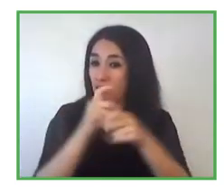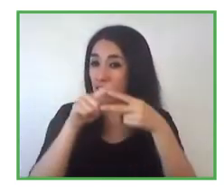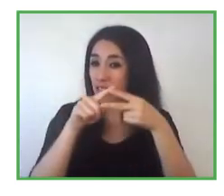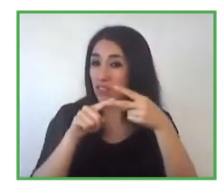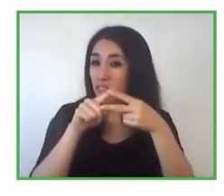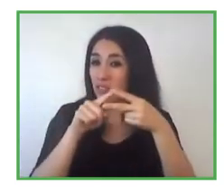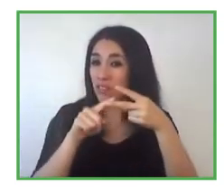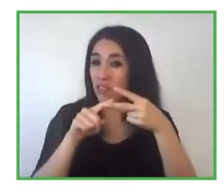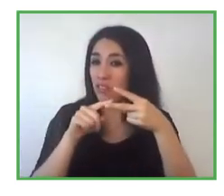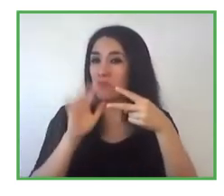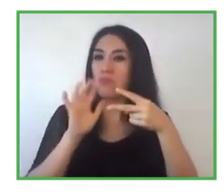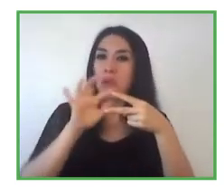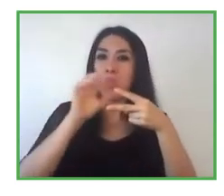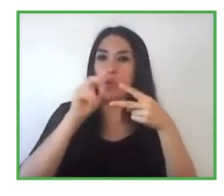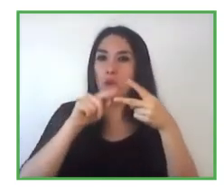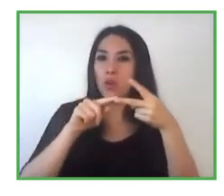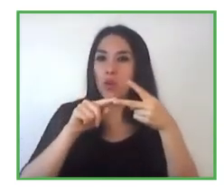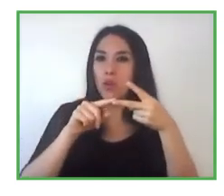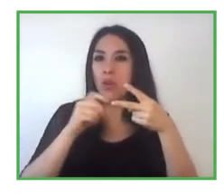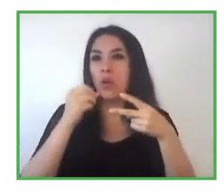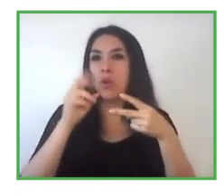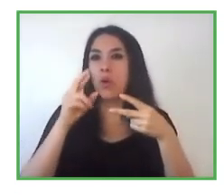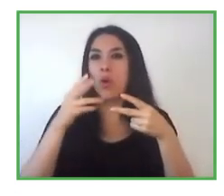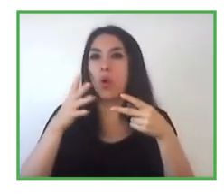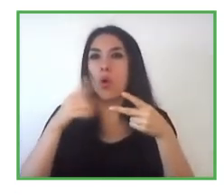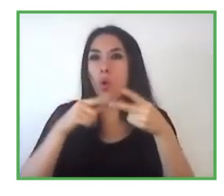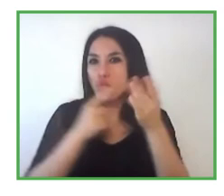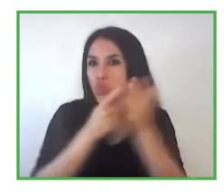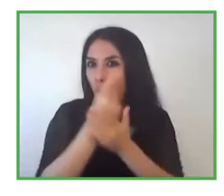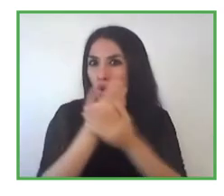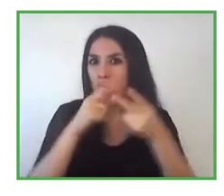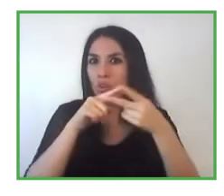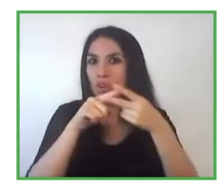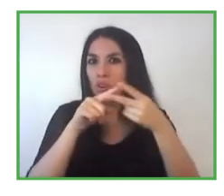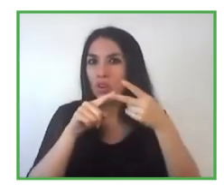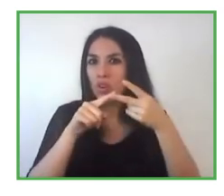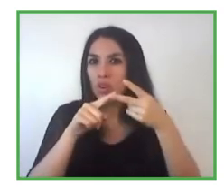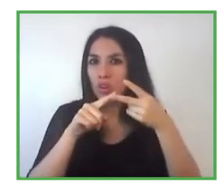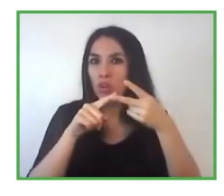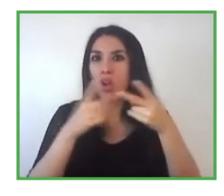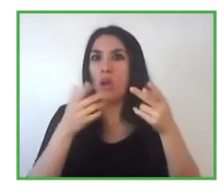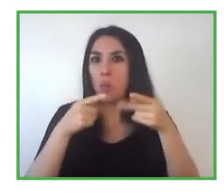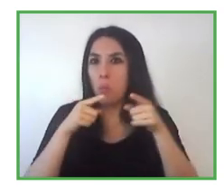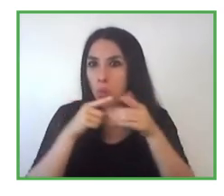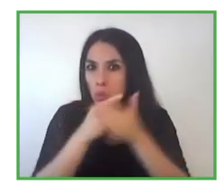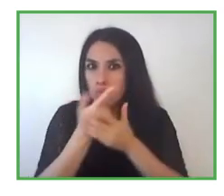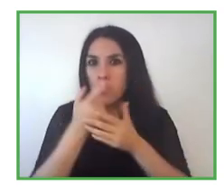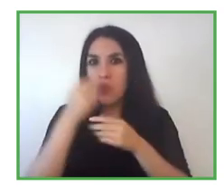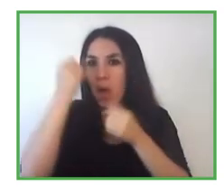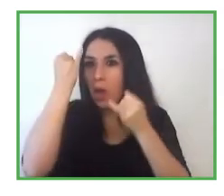opportunities and opportunities for learning as well. These are not a problem, but an opportunity.